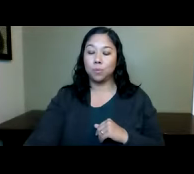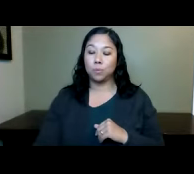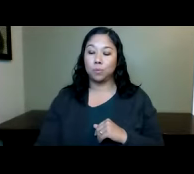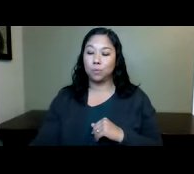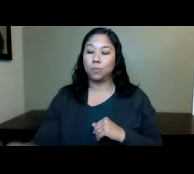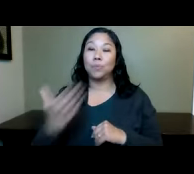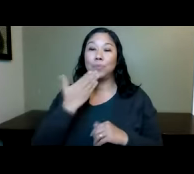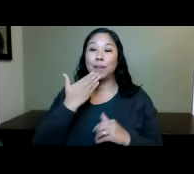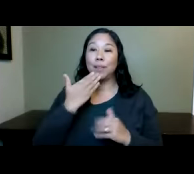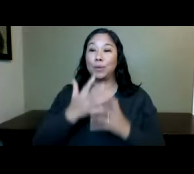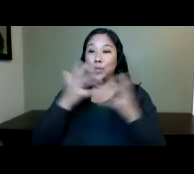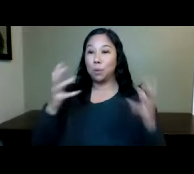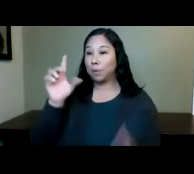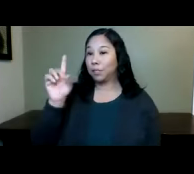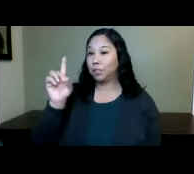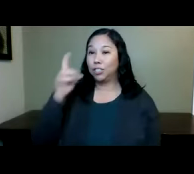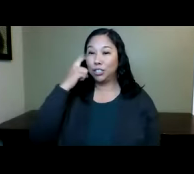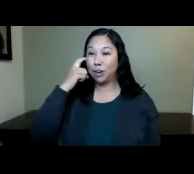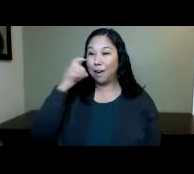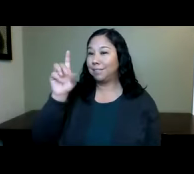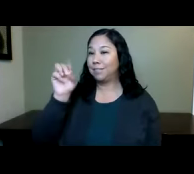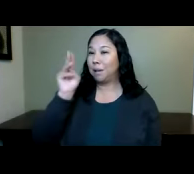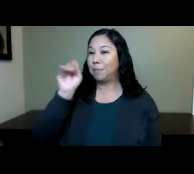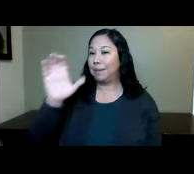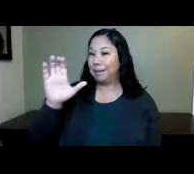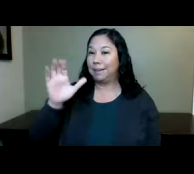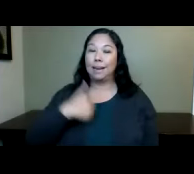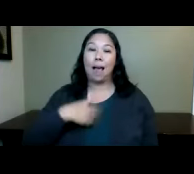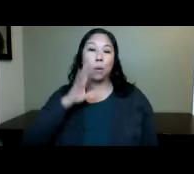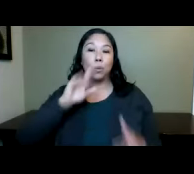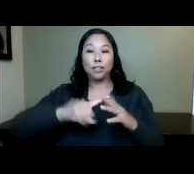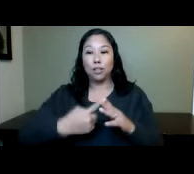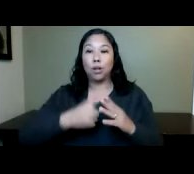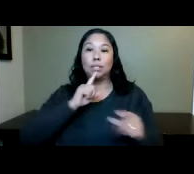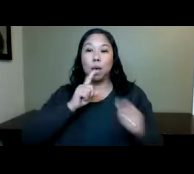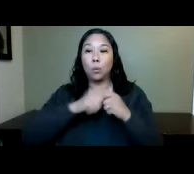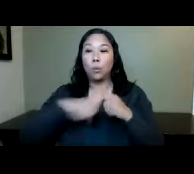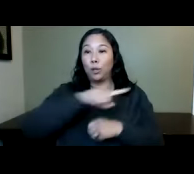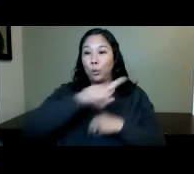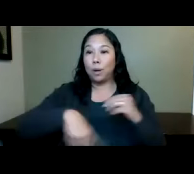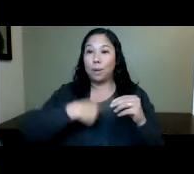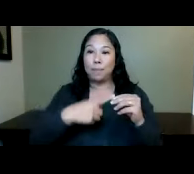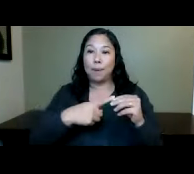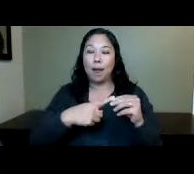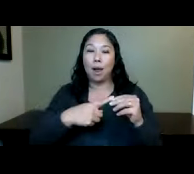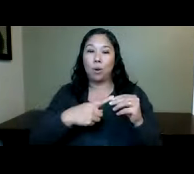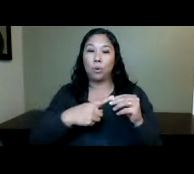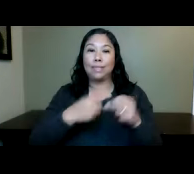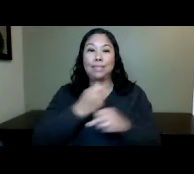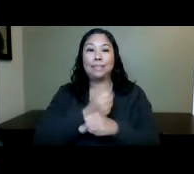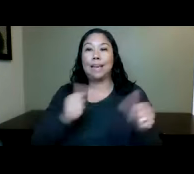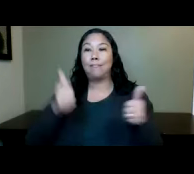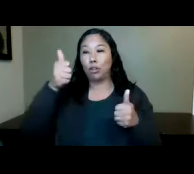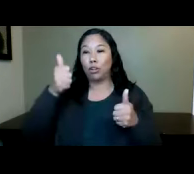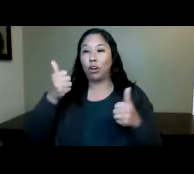Thank you so much, Dominic. I'll kick this off by talking to you as we talk to you about the safer holiday